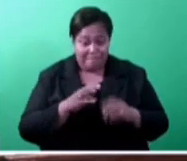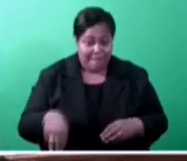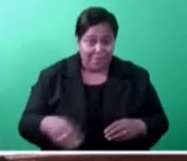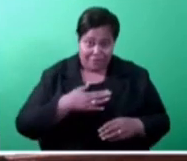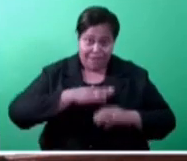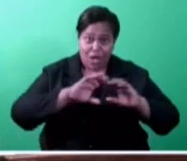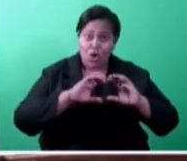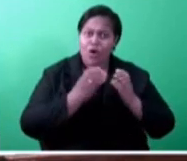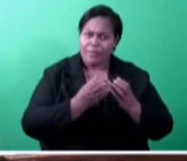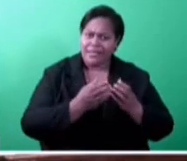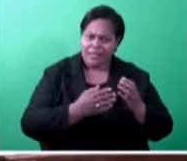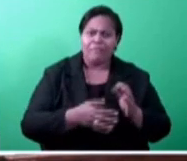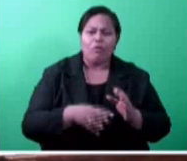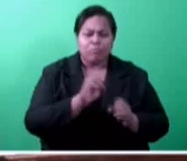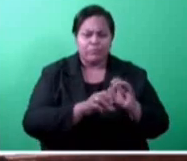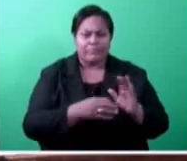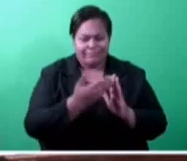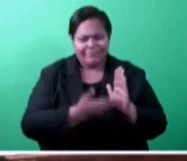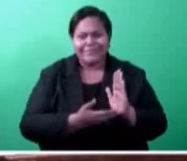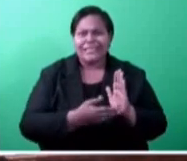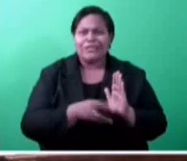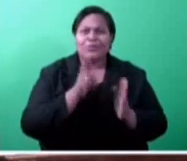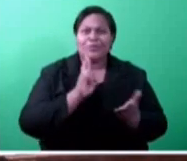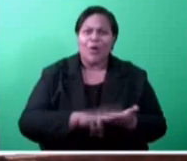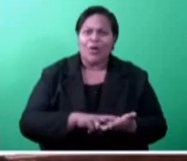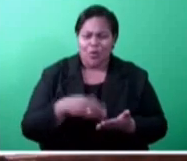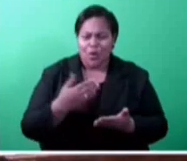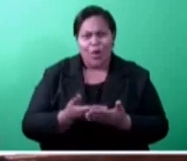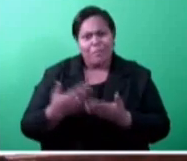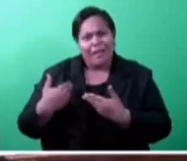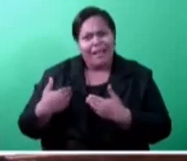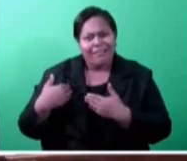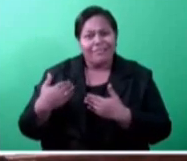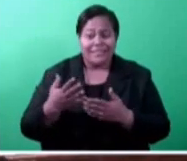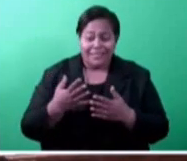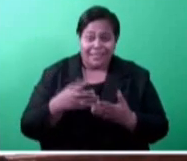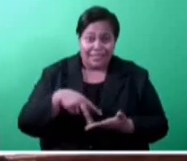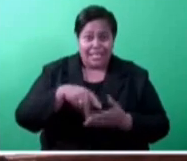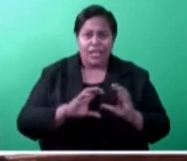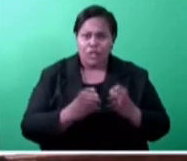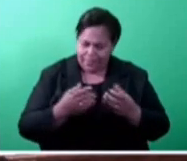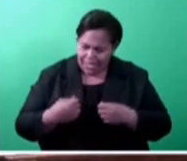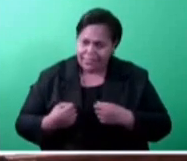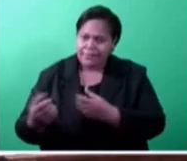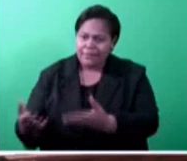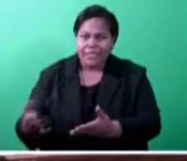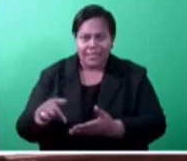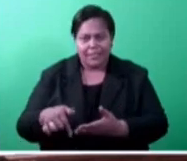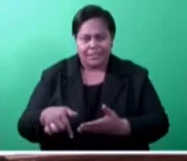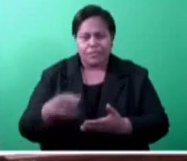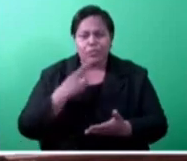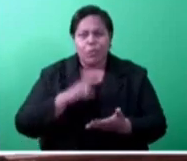for compiling this bipartisan report. On behalf of the Standing Committee of Foreign Affairs and Defense, I submit this report to the